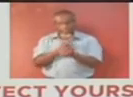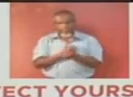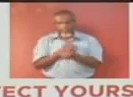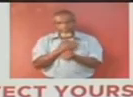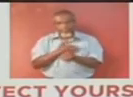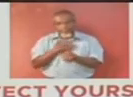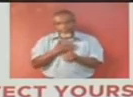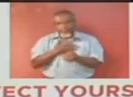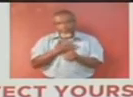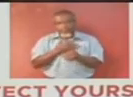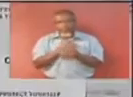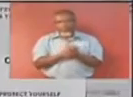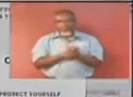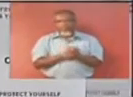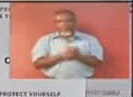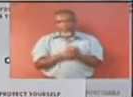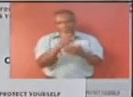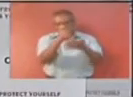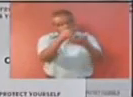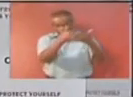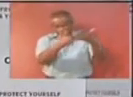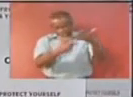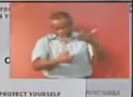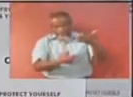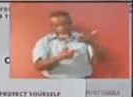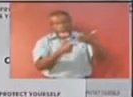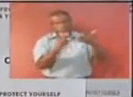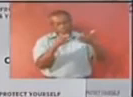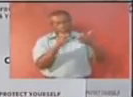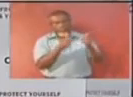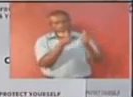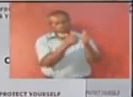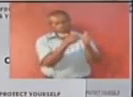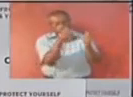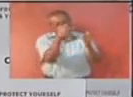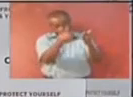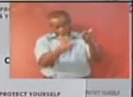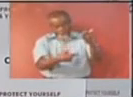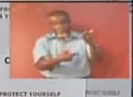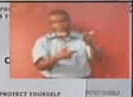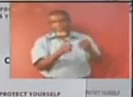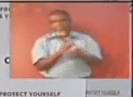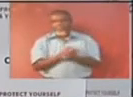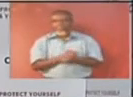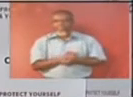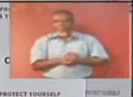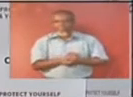transmission. Thank you very much. Express, we are ready for your questions.